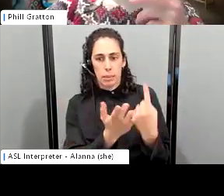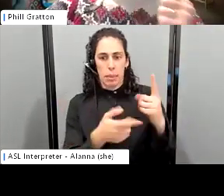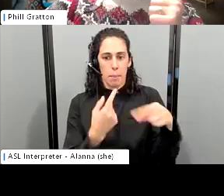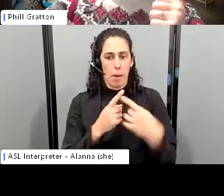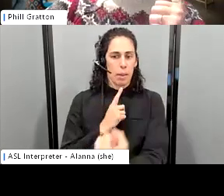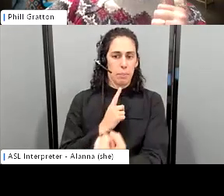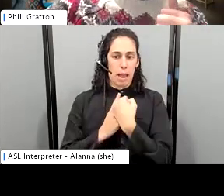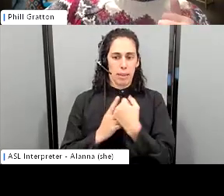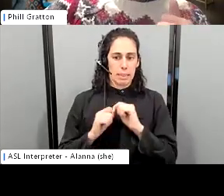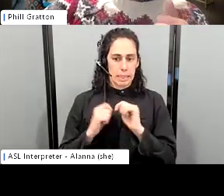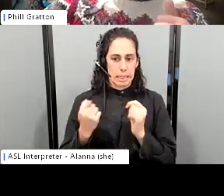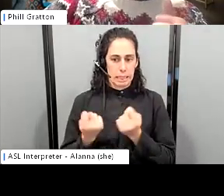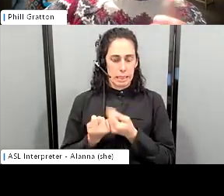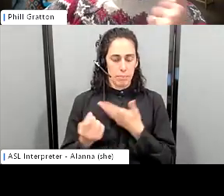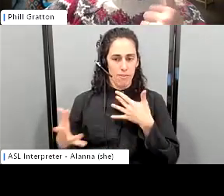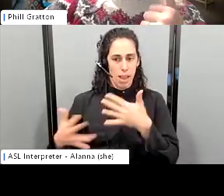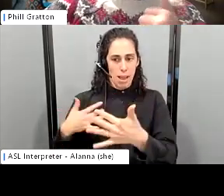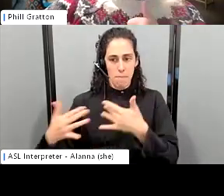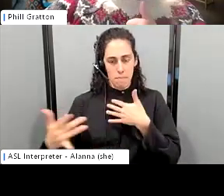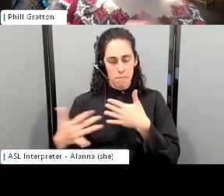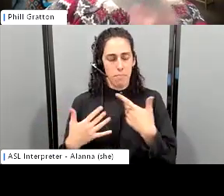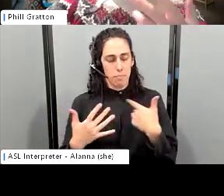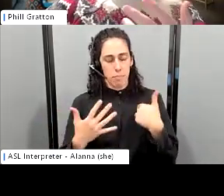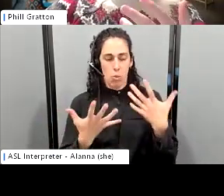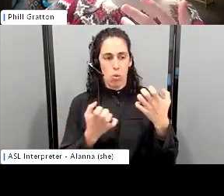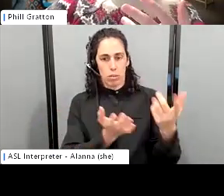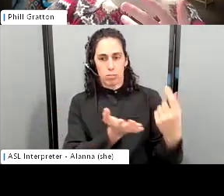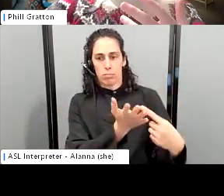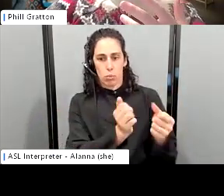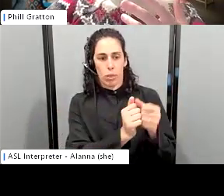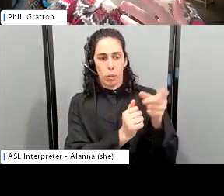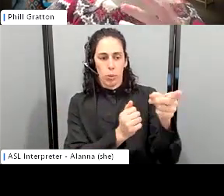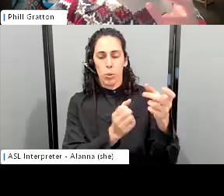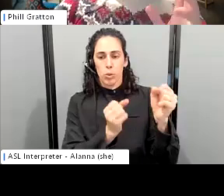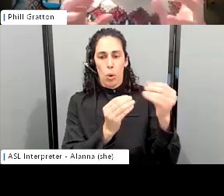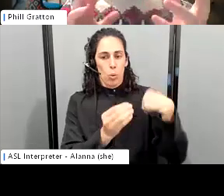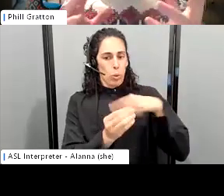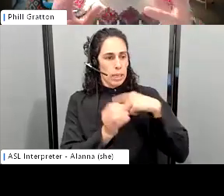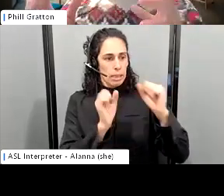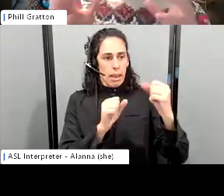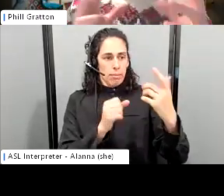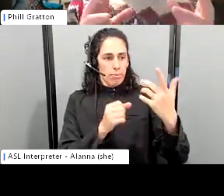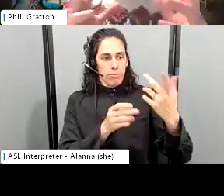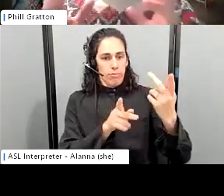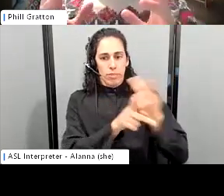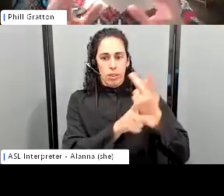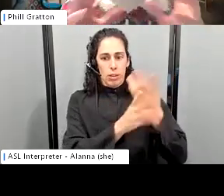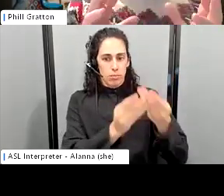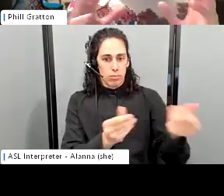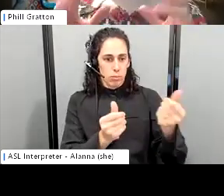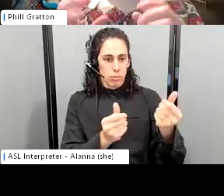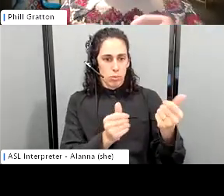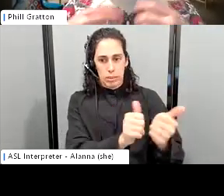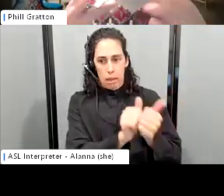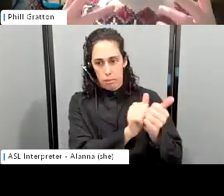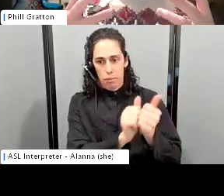bring this to your attention so that we can address it collectively. It's a very nice message. You know, if you wanted to, you could change the tone. If you're